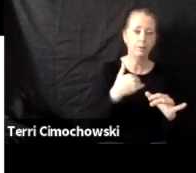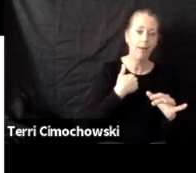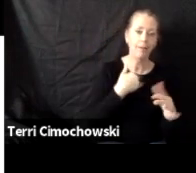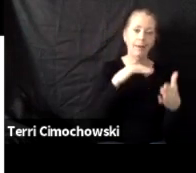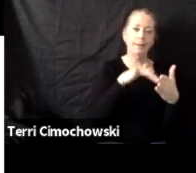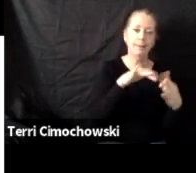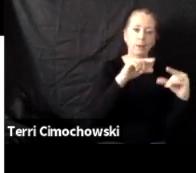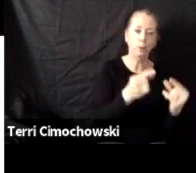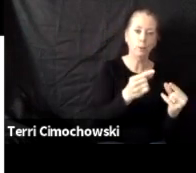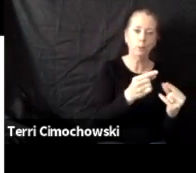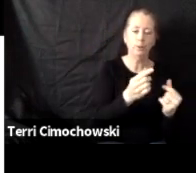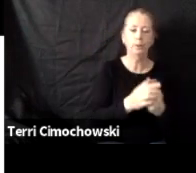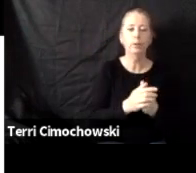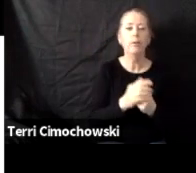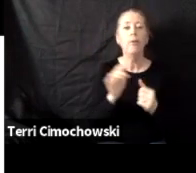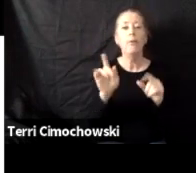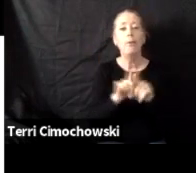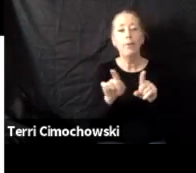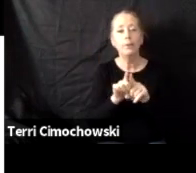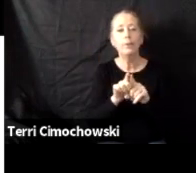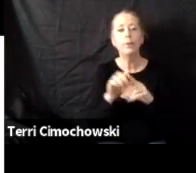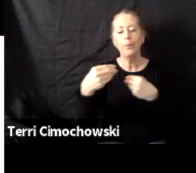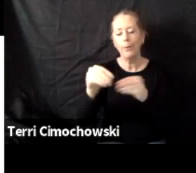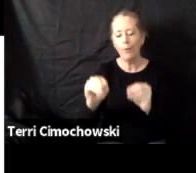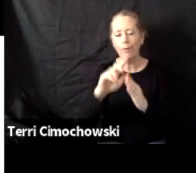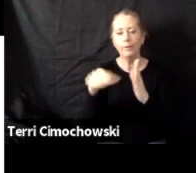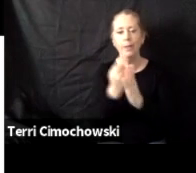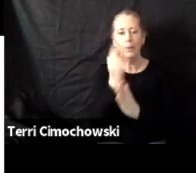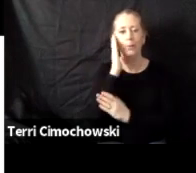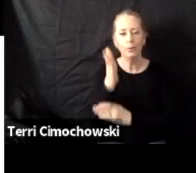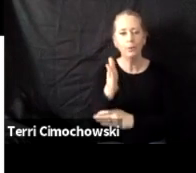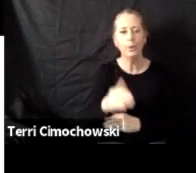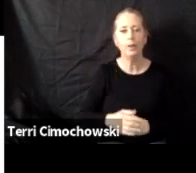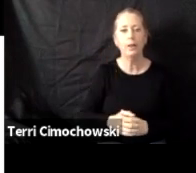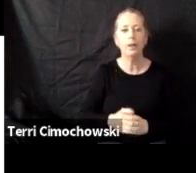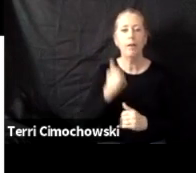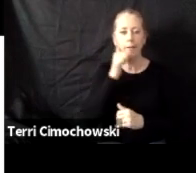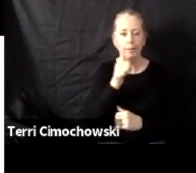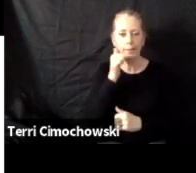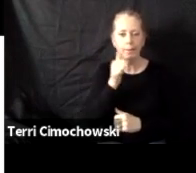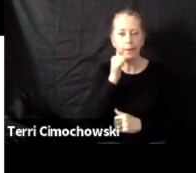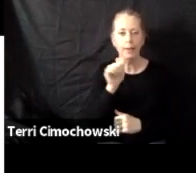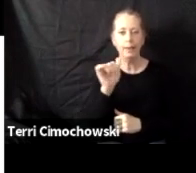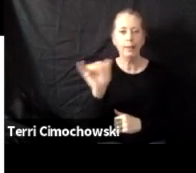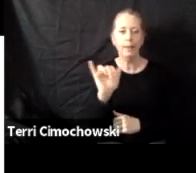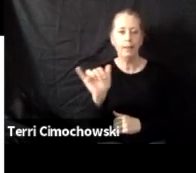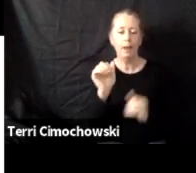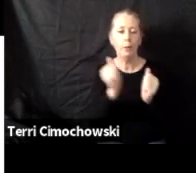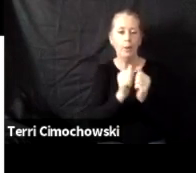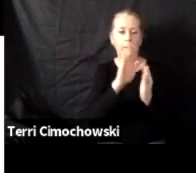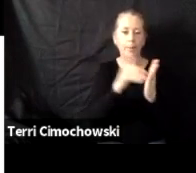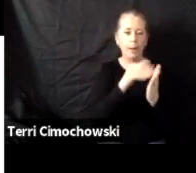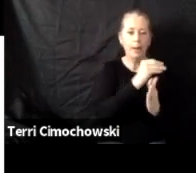like a study group type of thing. And then there will also be office hours at the high school level on a daily basis, just like with middle school